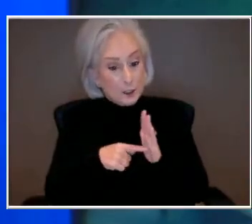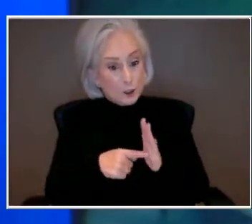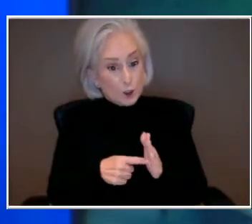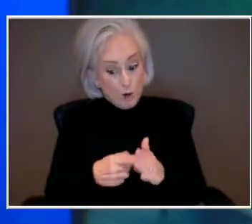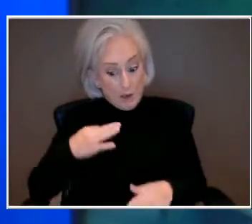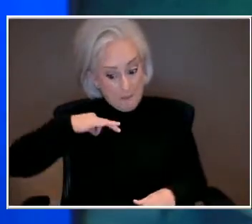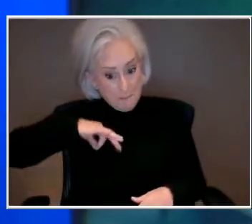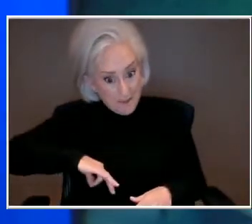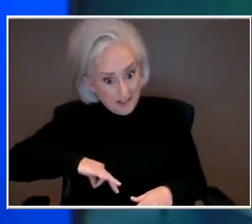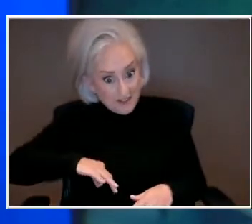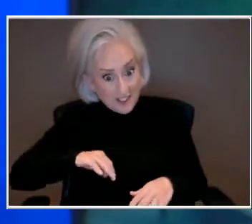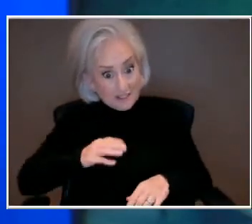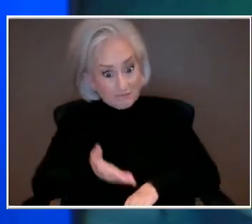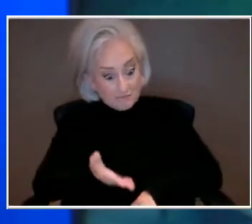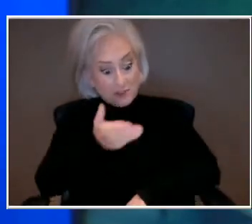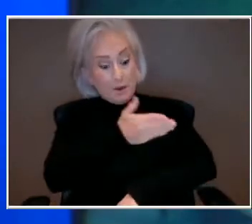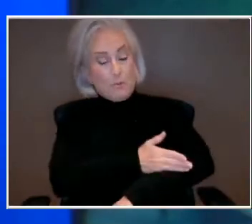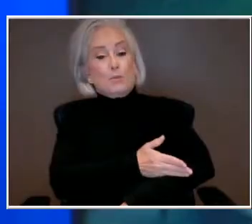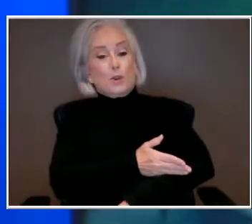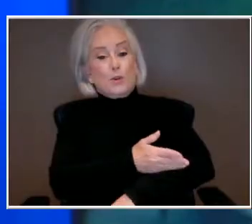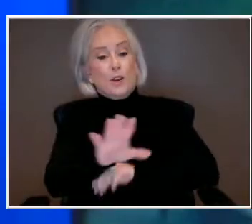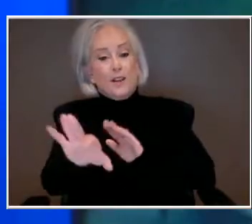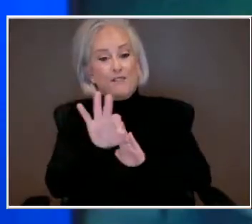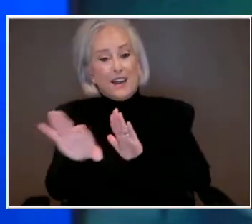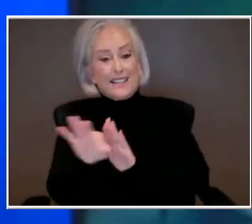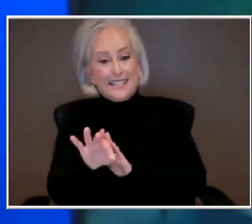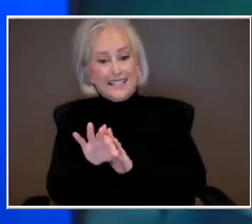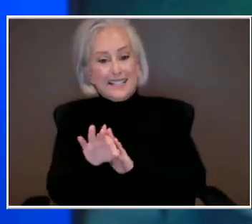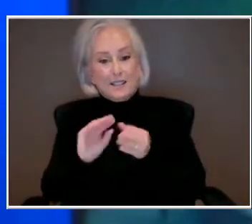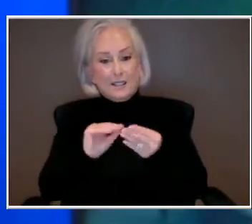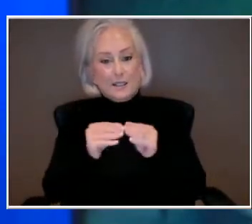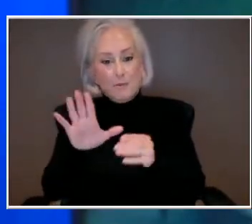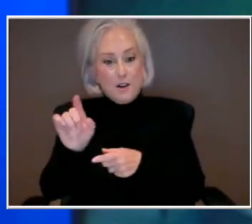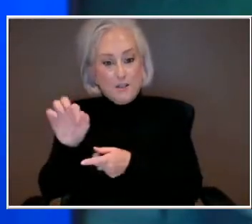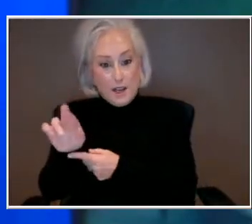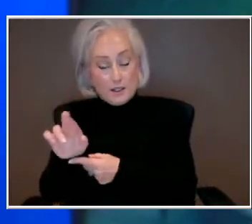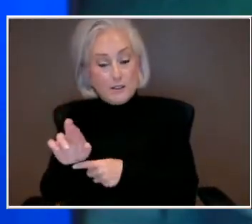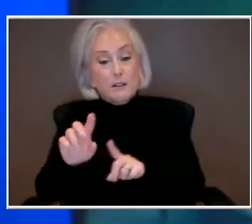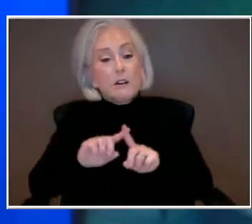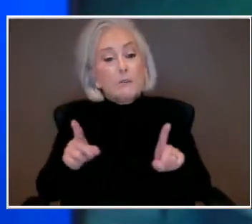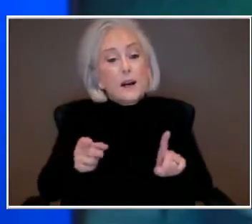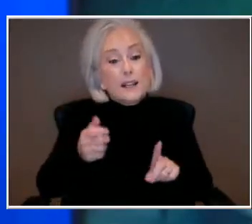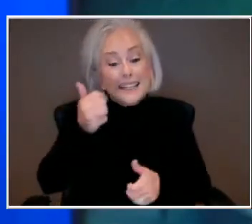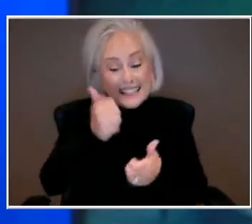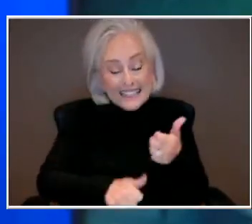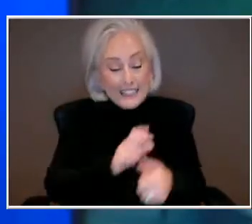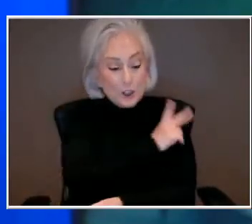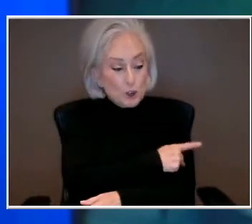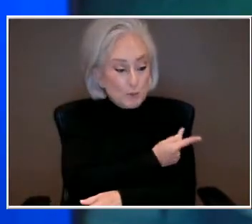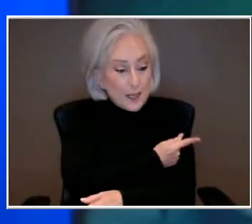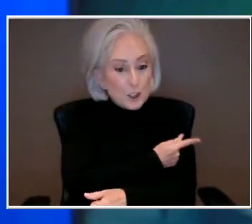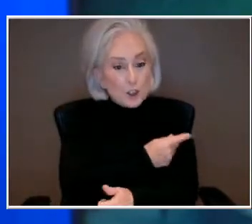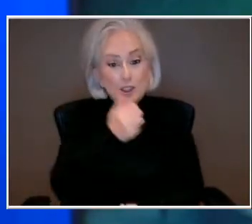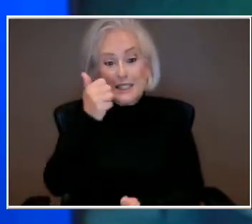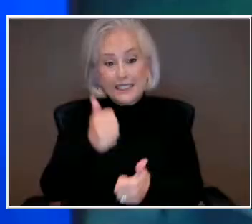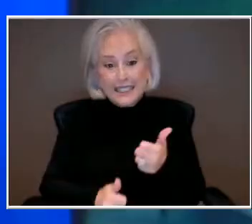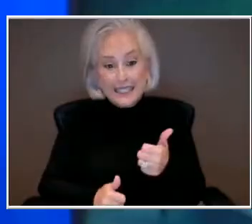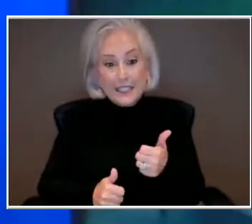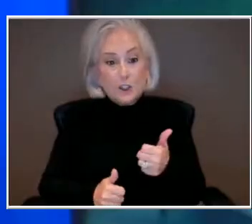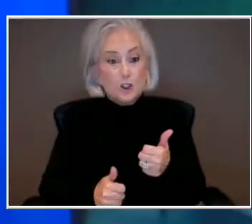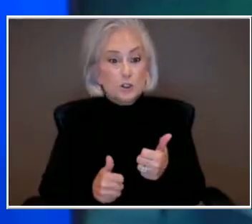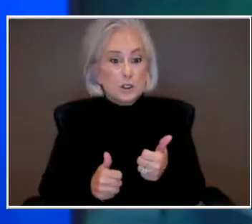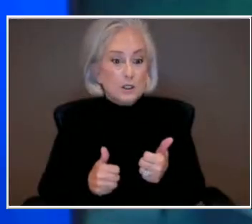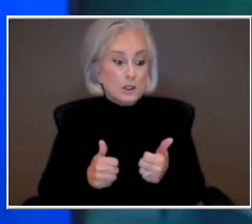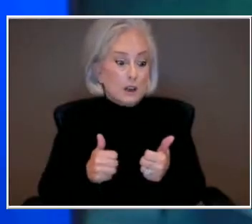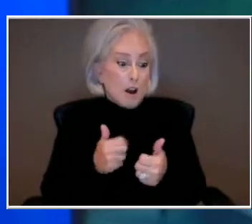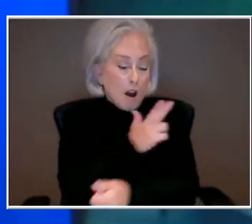that are found, which is great. However, every patient, every institution, every radiologist is very unique. So what may